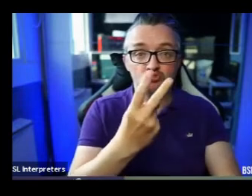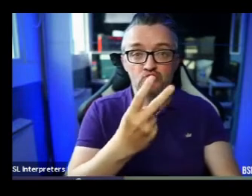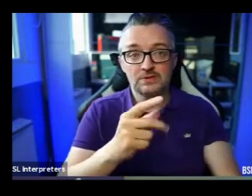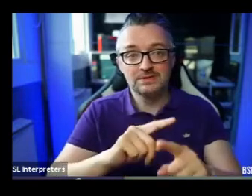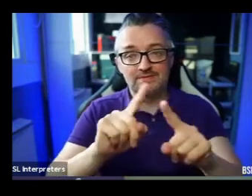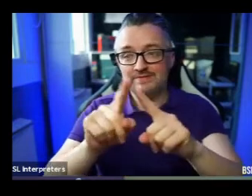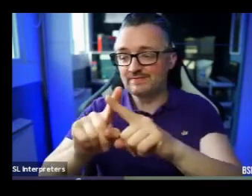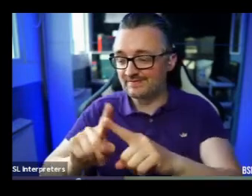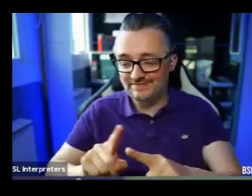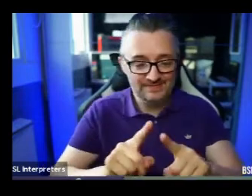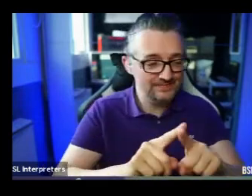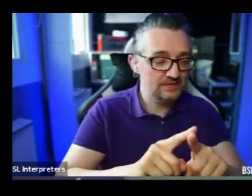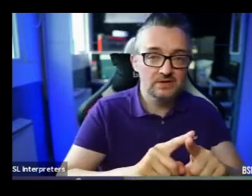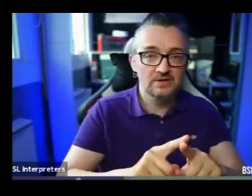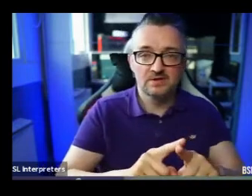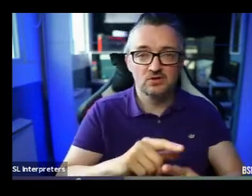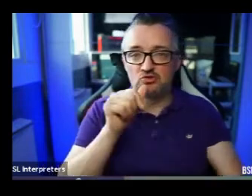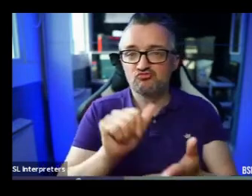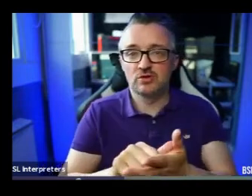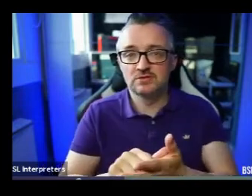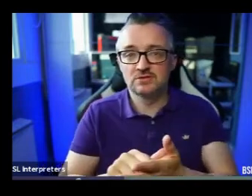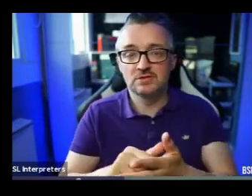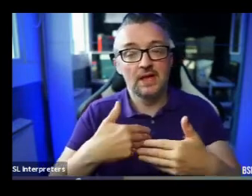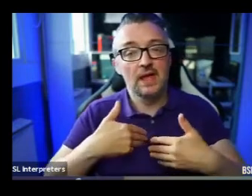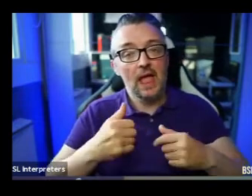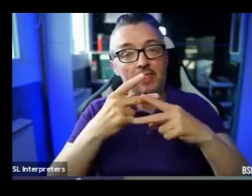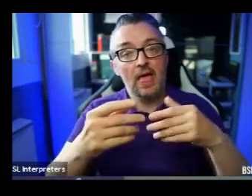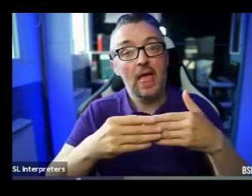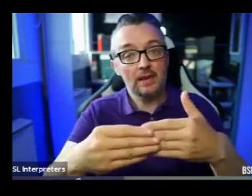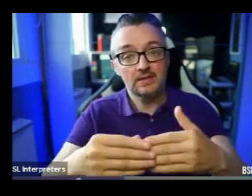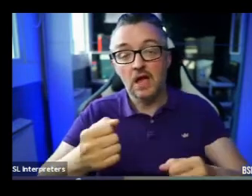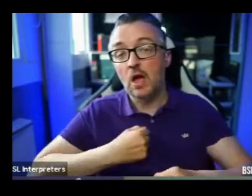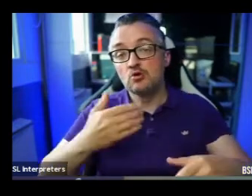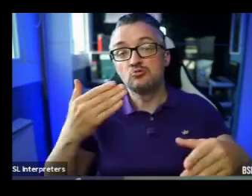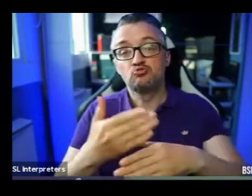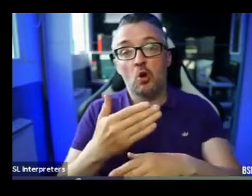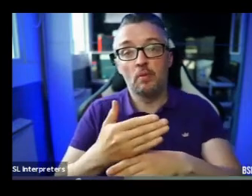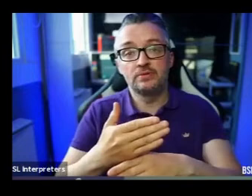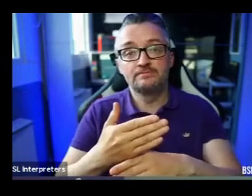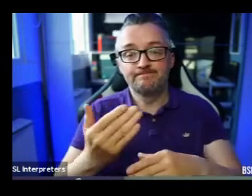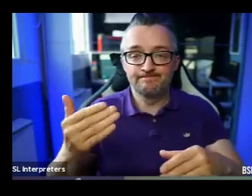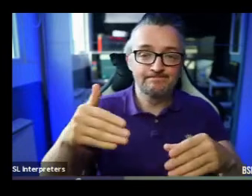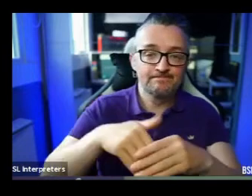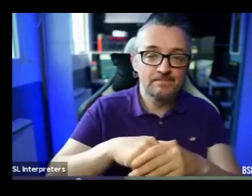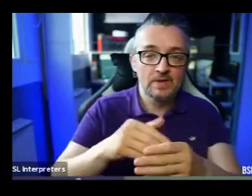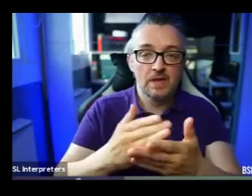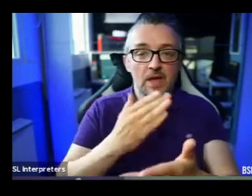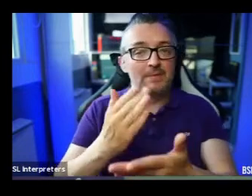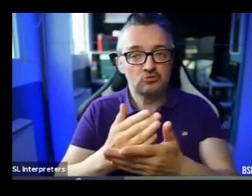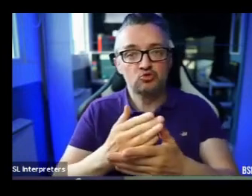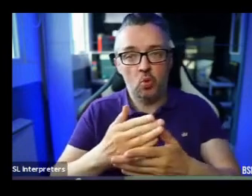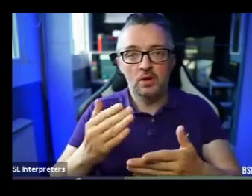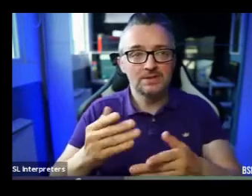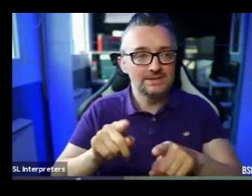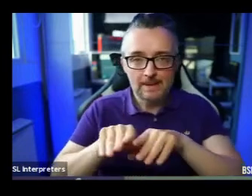32 different places and the processes might differ isn't right. As healthcare leaders, it's our job to step in and